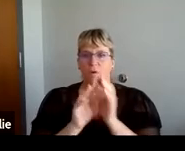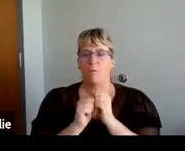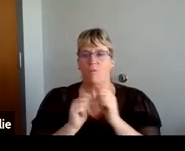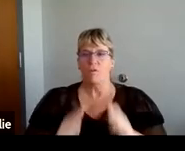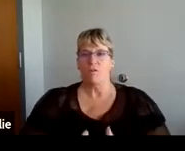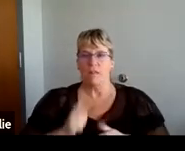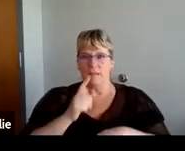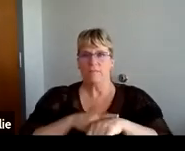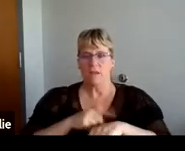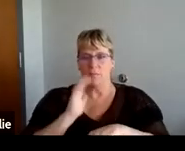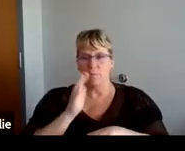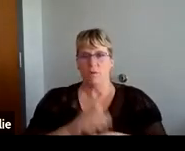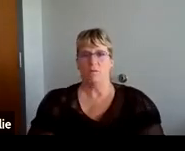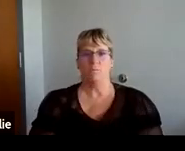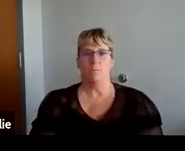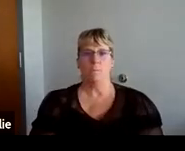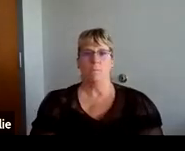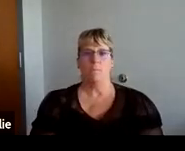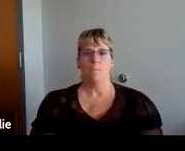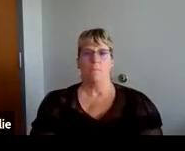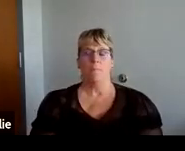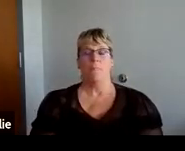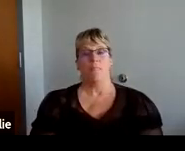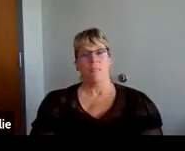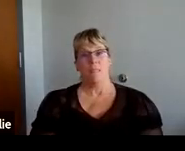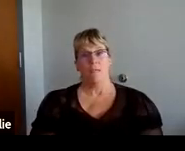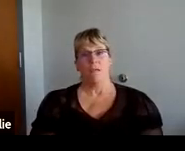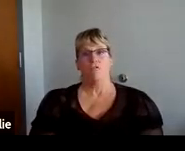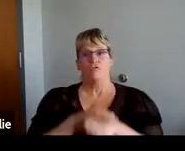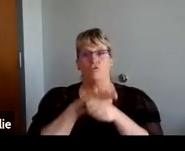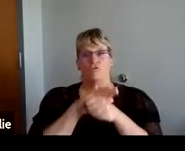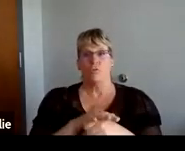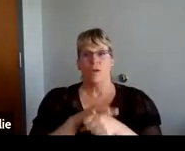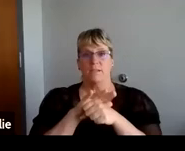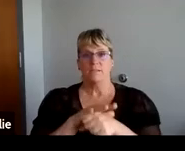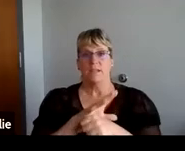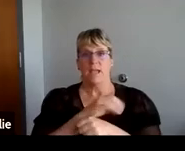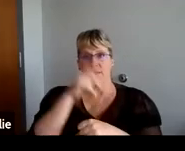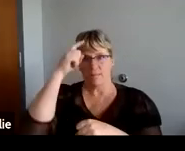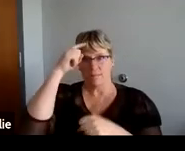lifetime. What does stress do to this neuroadaptive